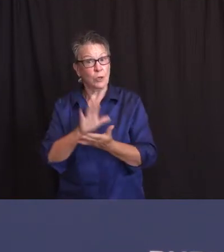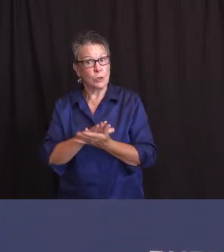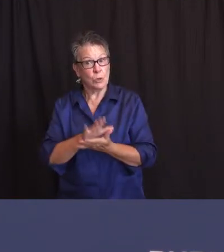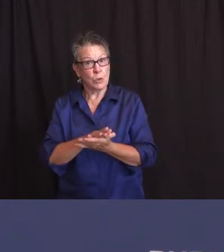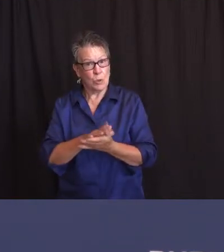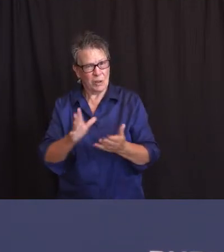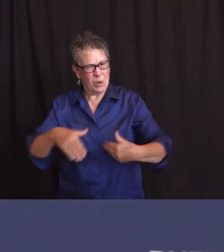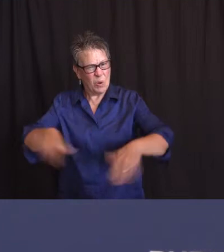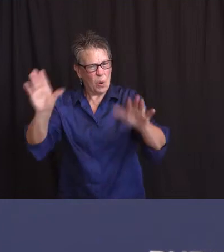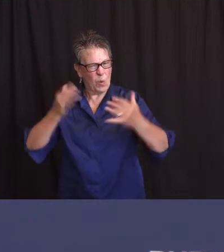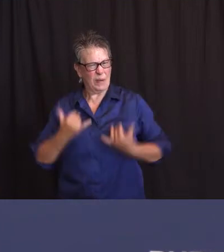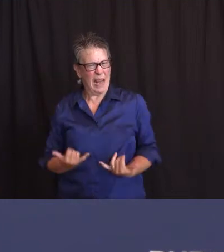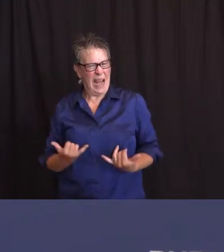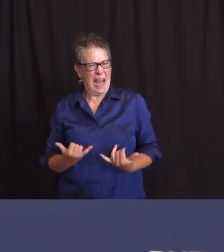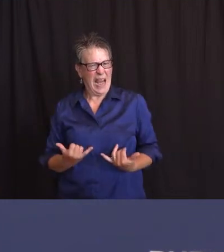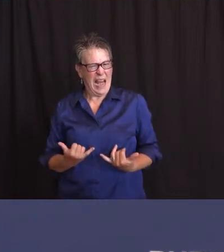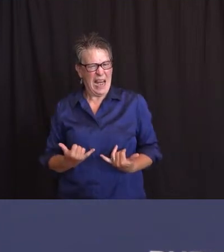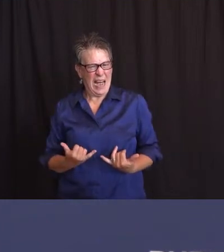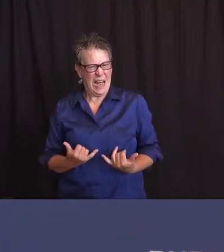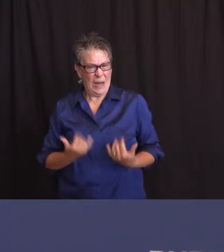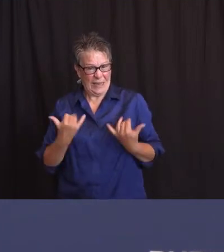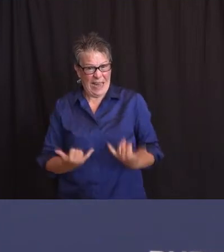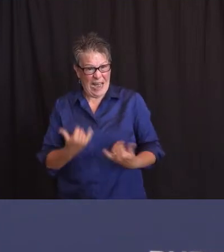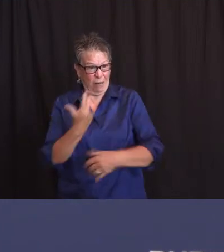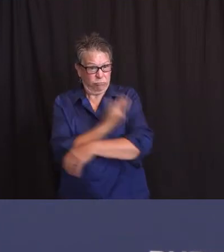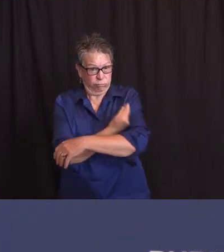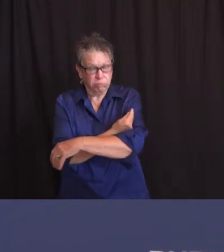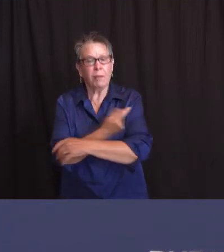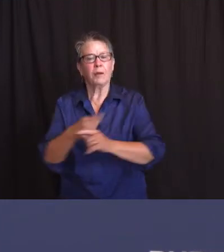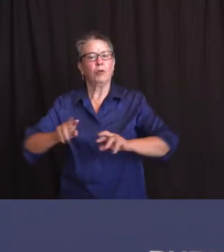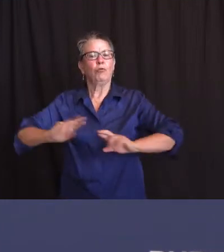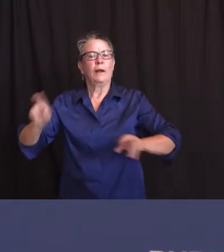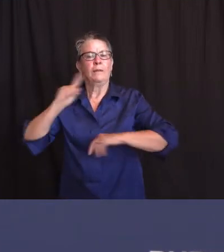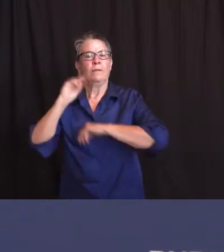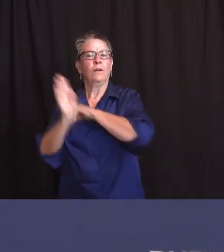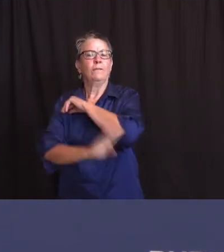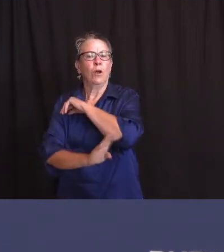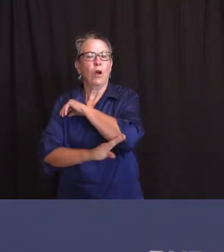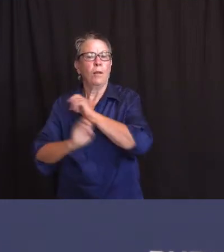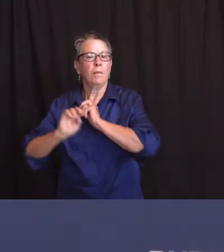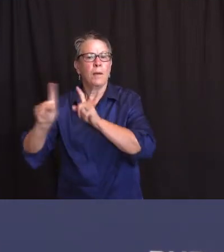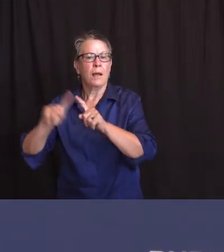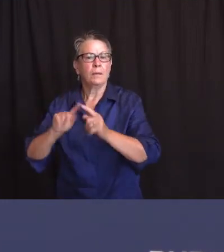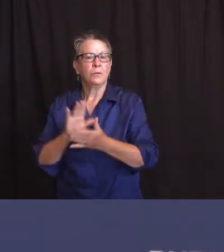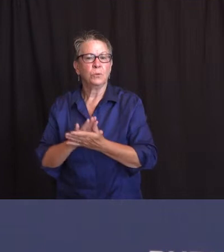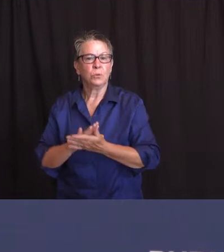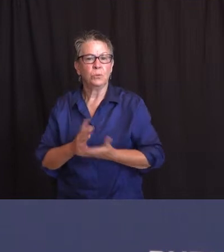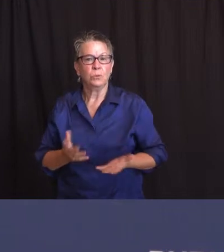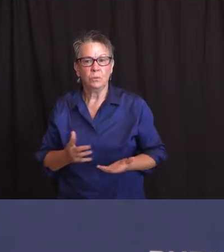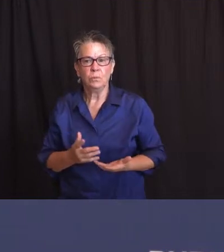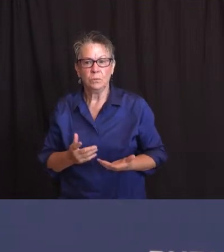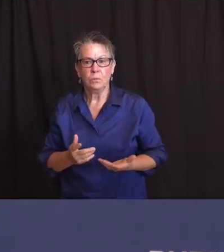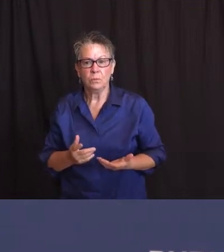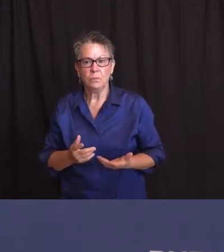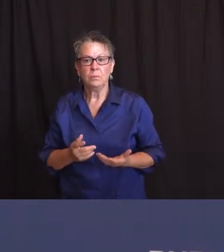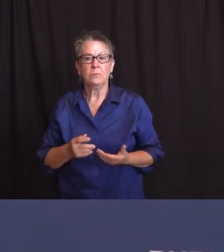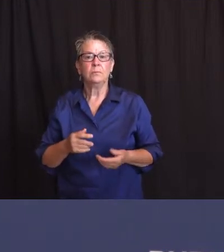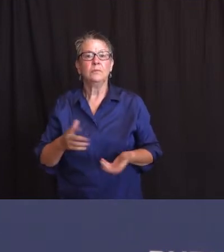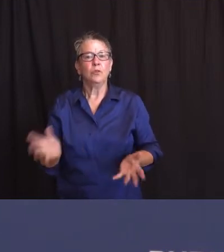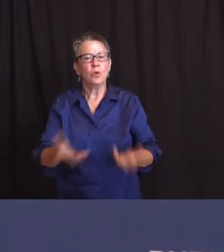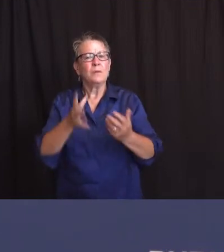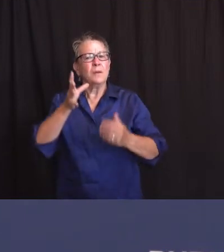unvaccinated 12 to 17-year-old to make an appointment for their child today so that they can be